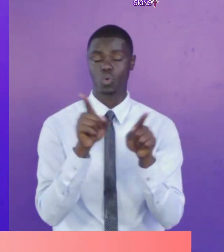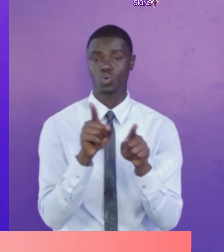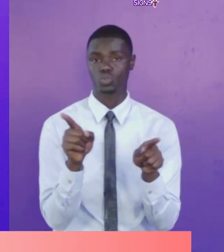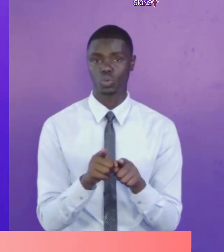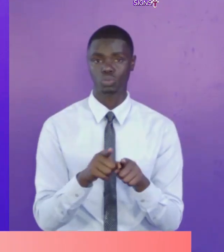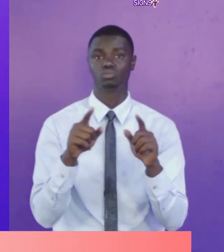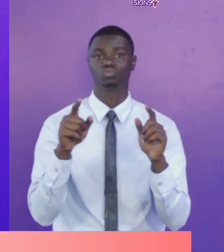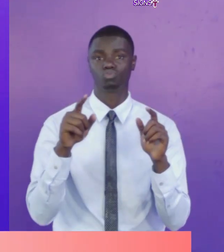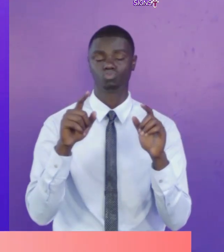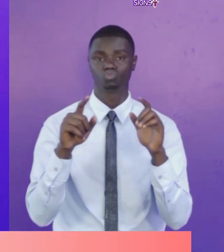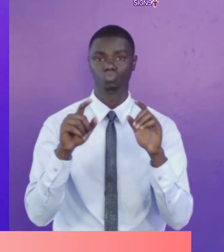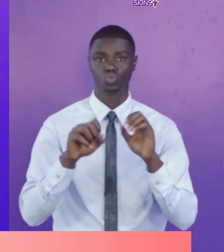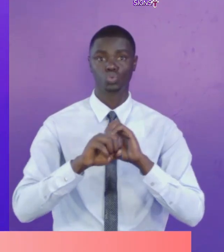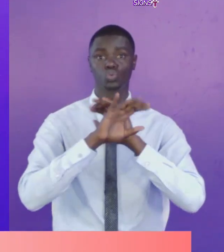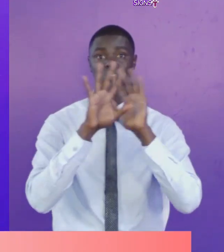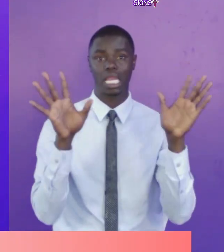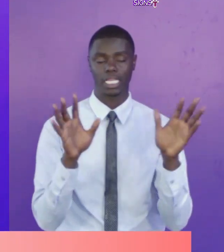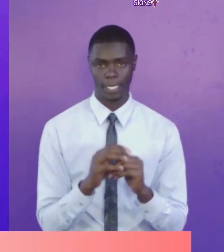shine. You know,